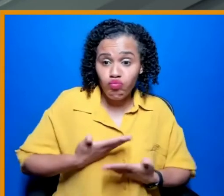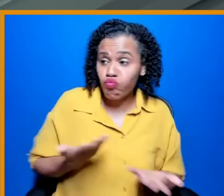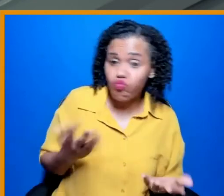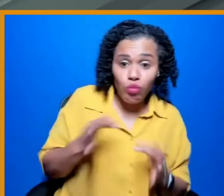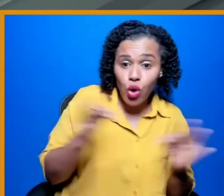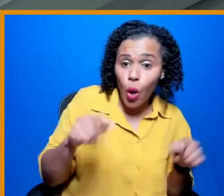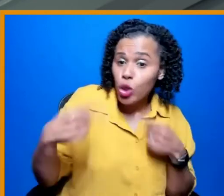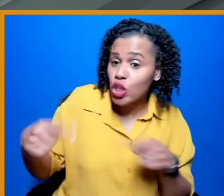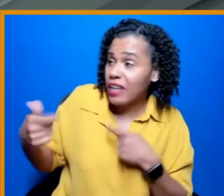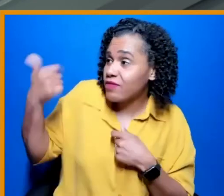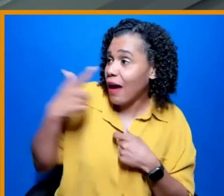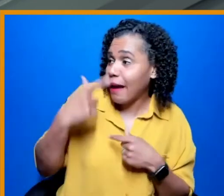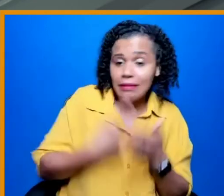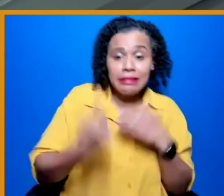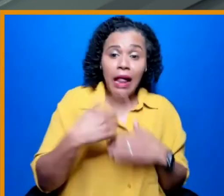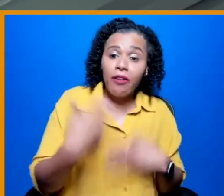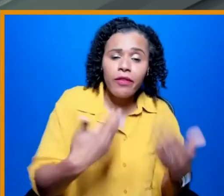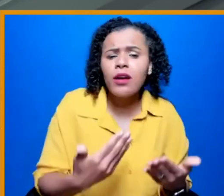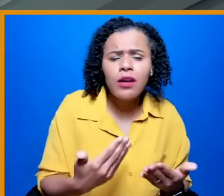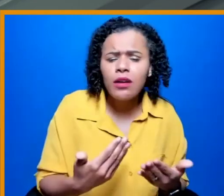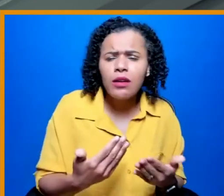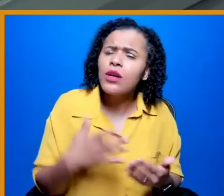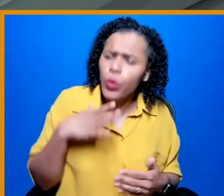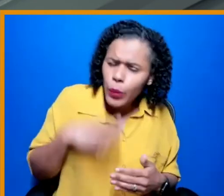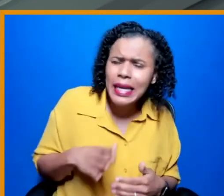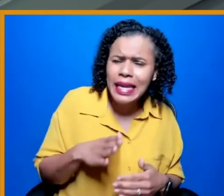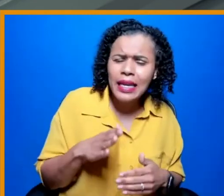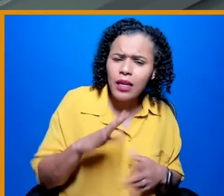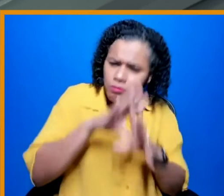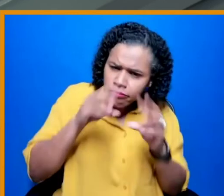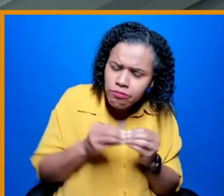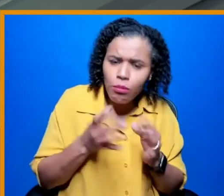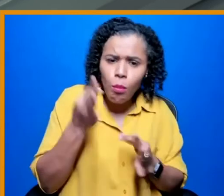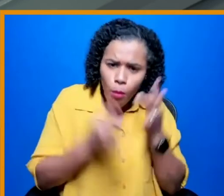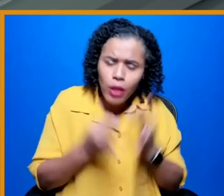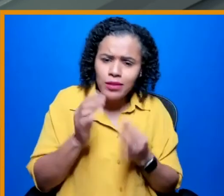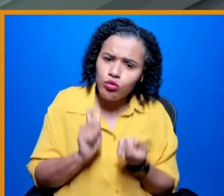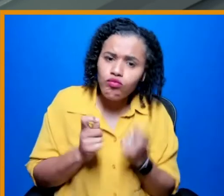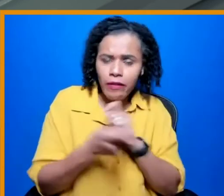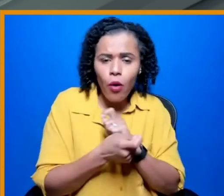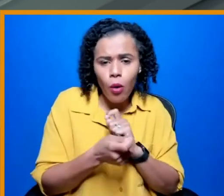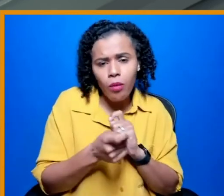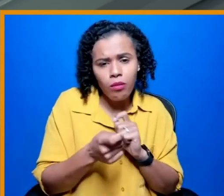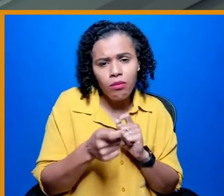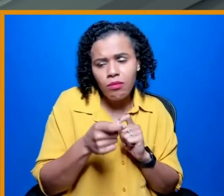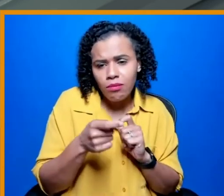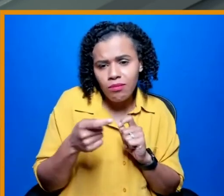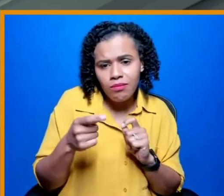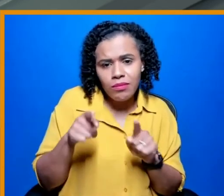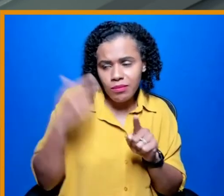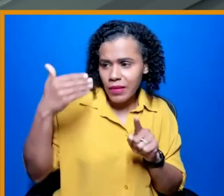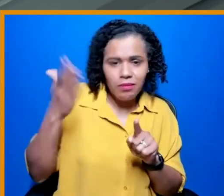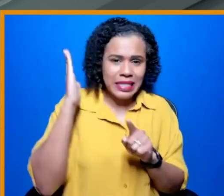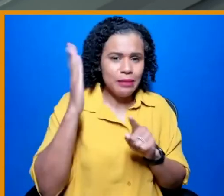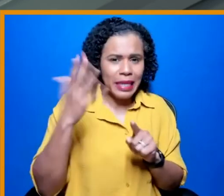this, because we do urgently need wholesale political reform, as others have said. However, aside from